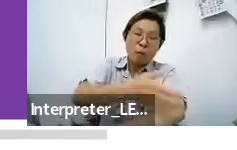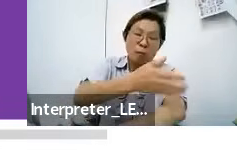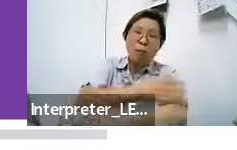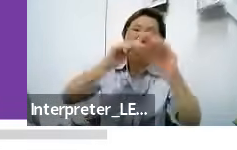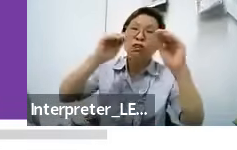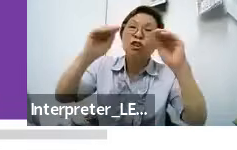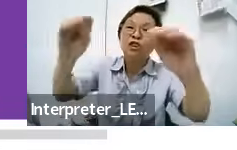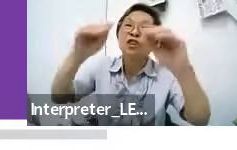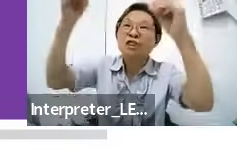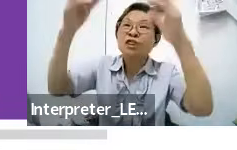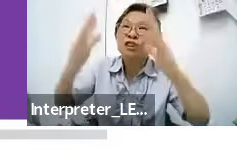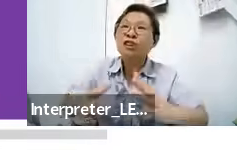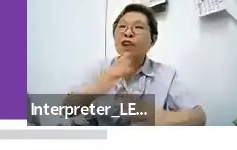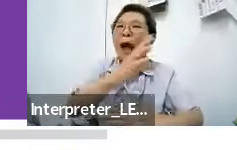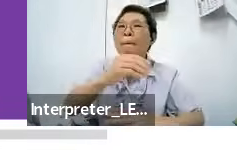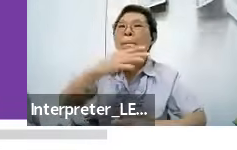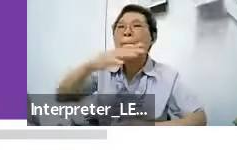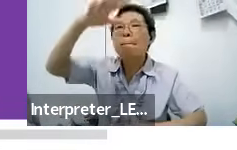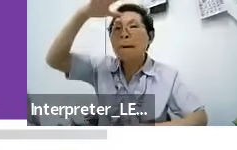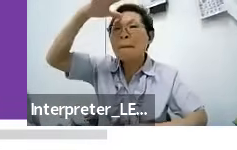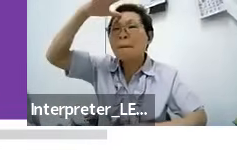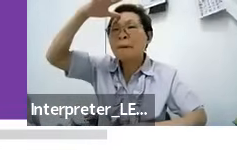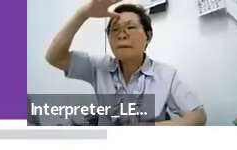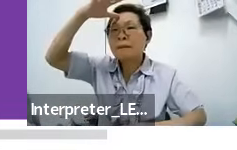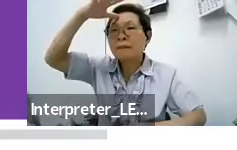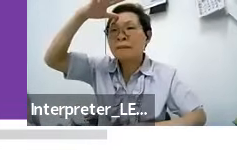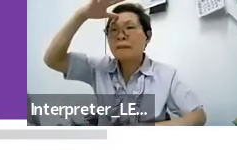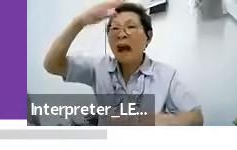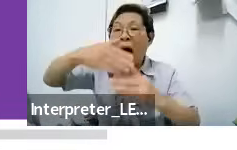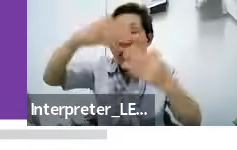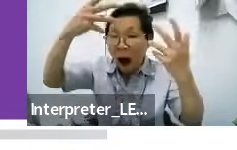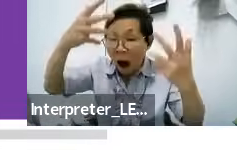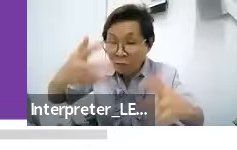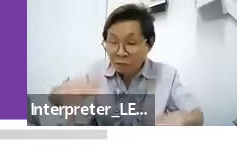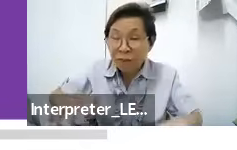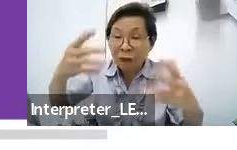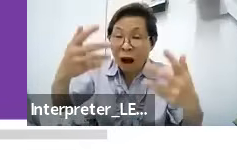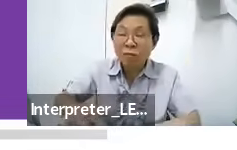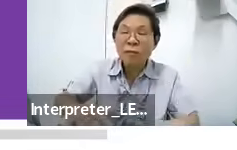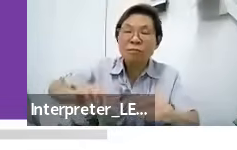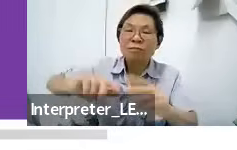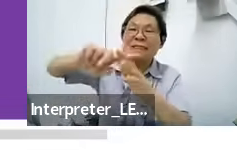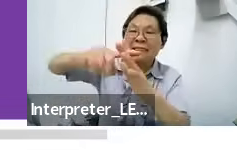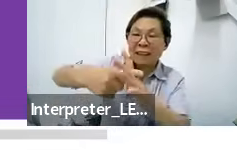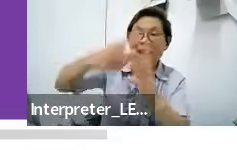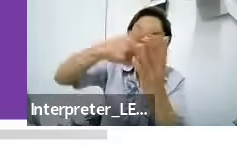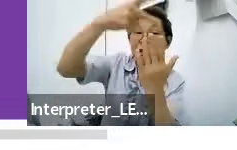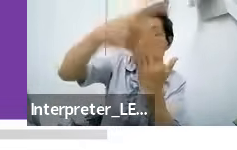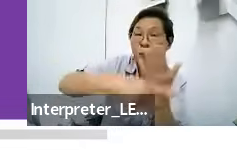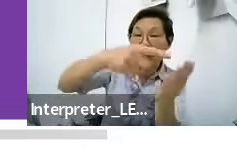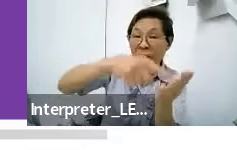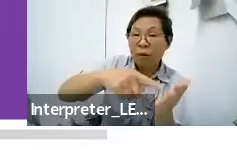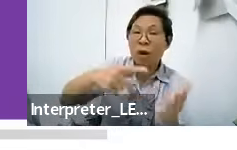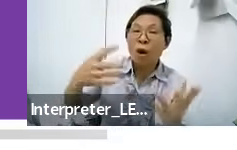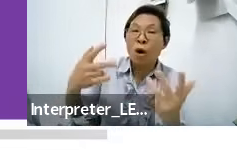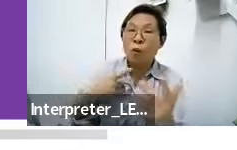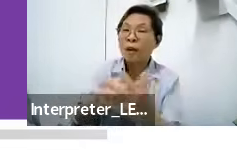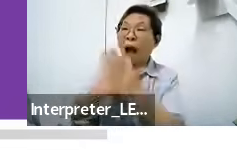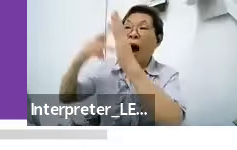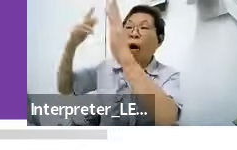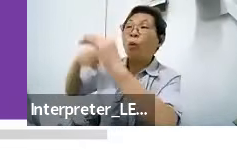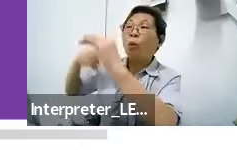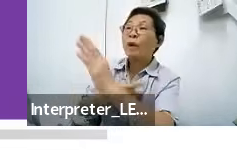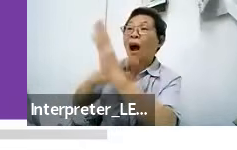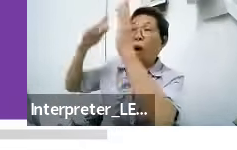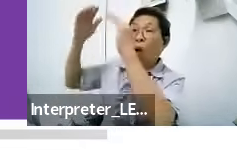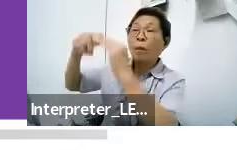that the teachers and parents offer to them after the implementation of this program. So we are hoping that this